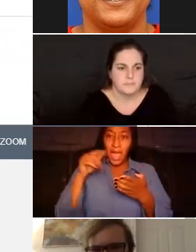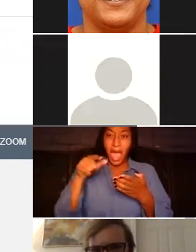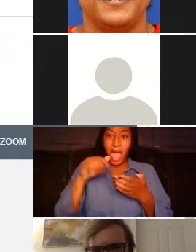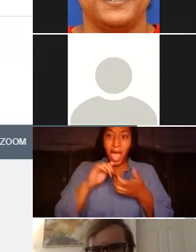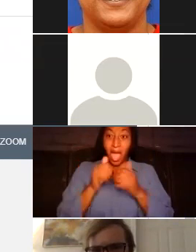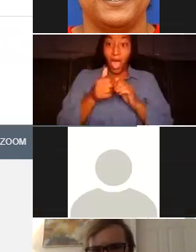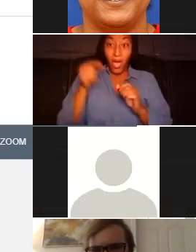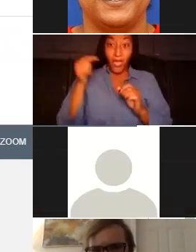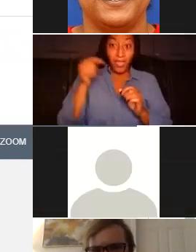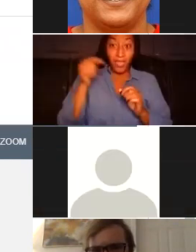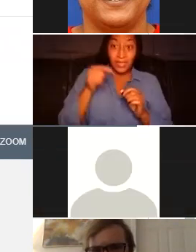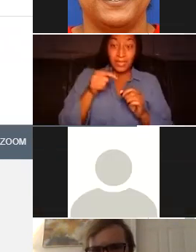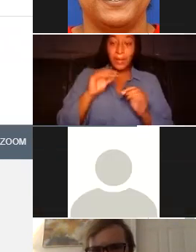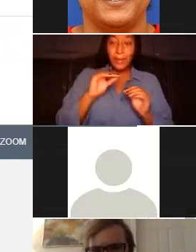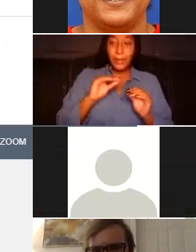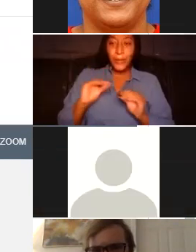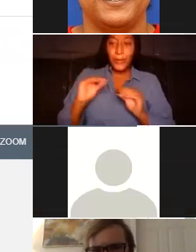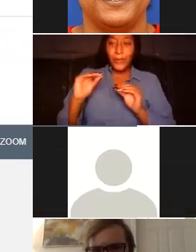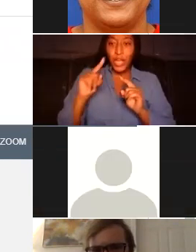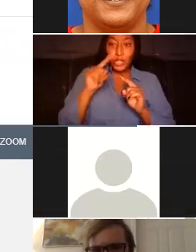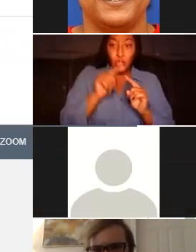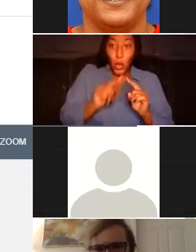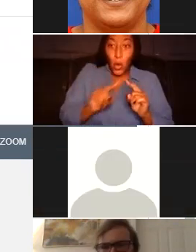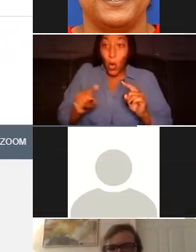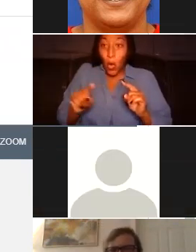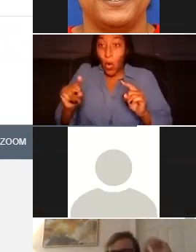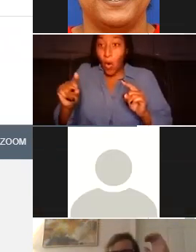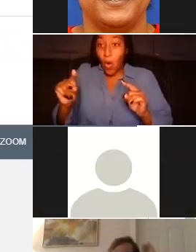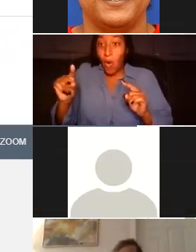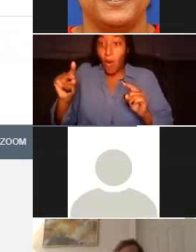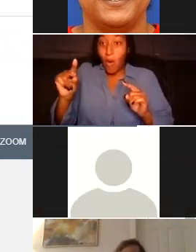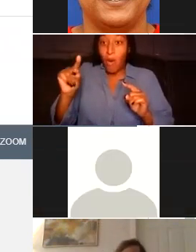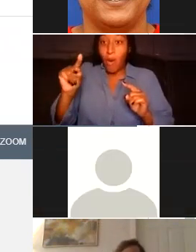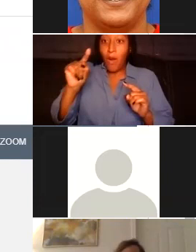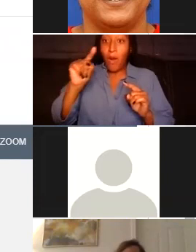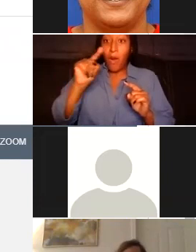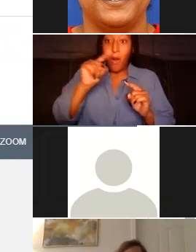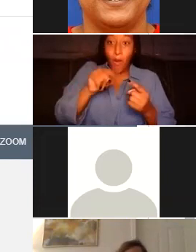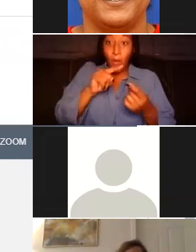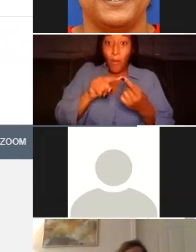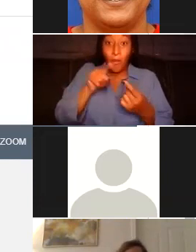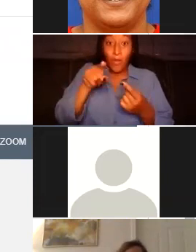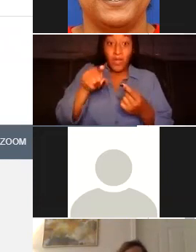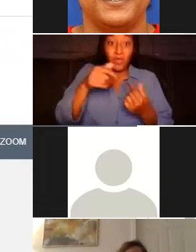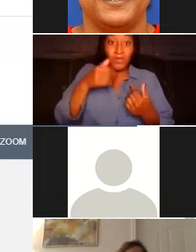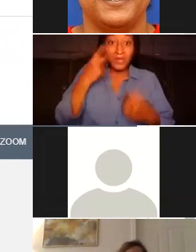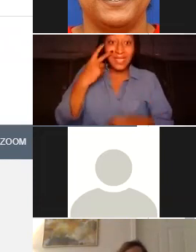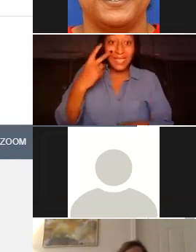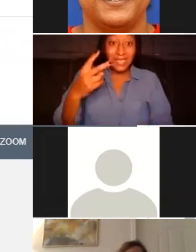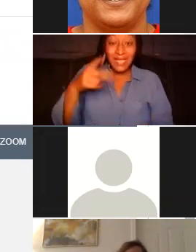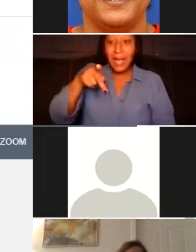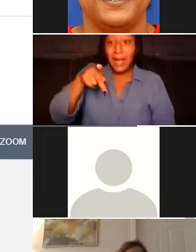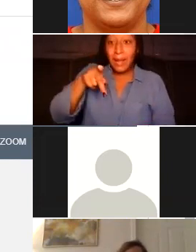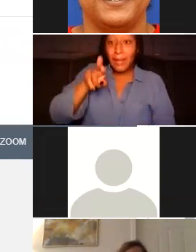one complete trip around the circle. Well, here, when we deal with the period, T,